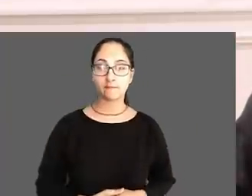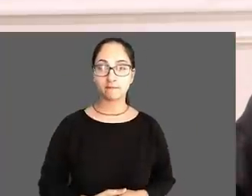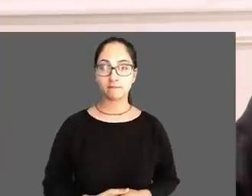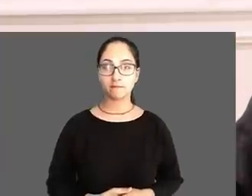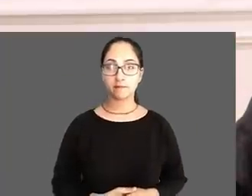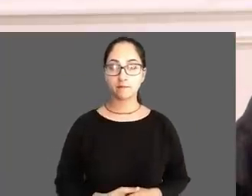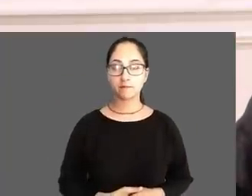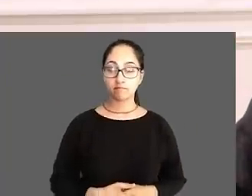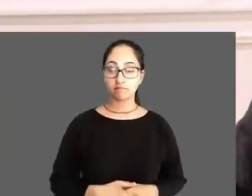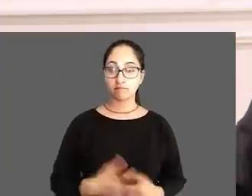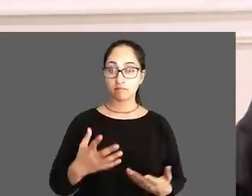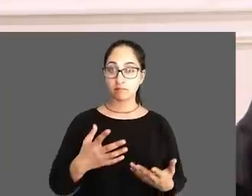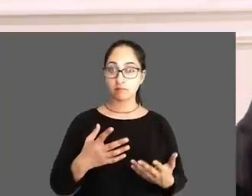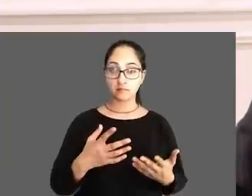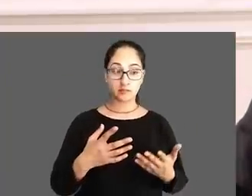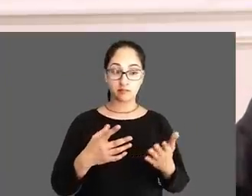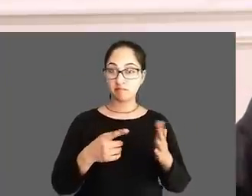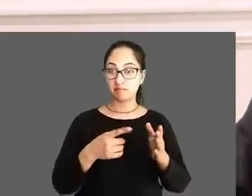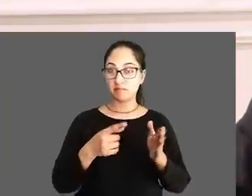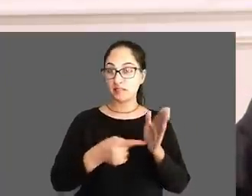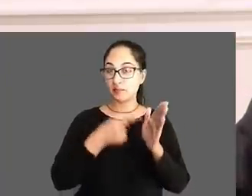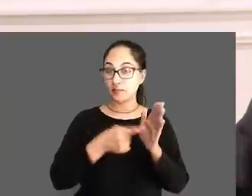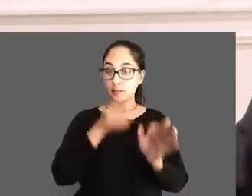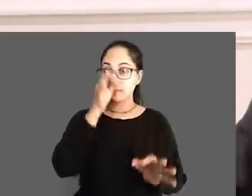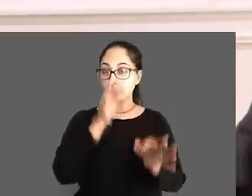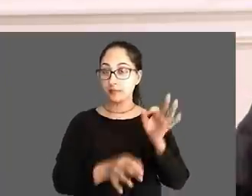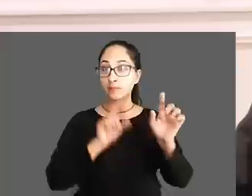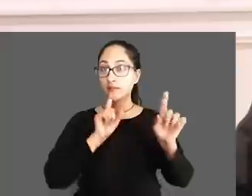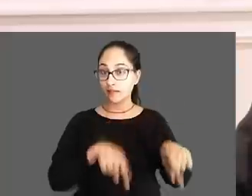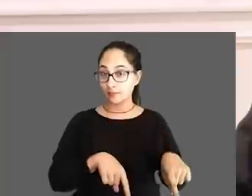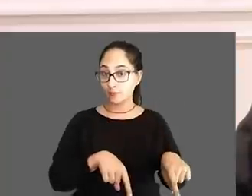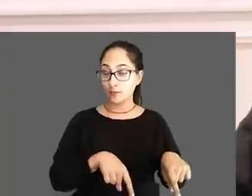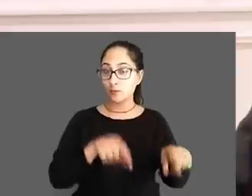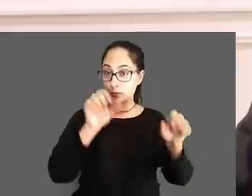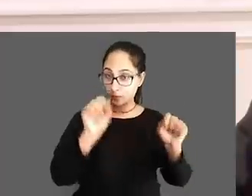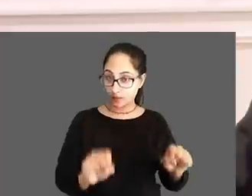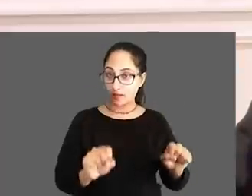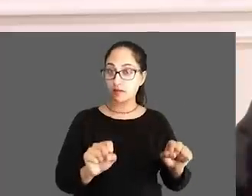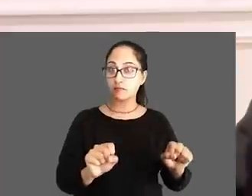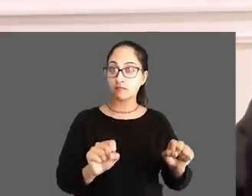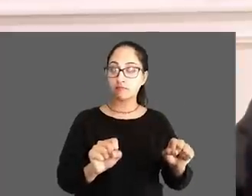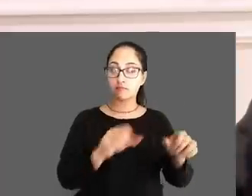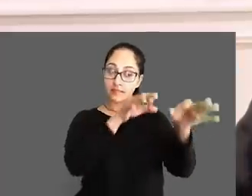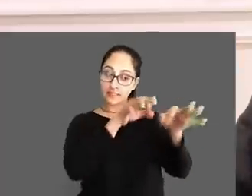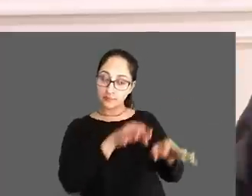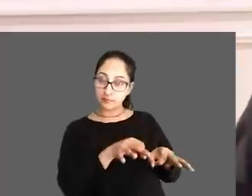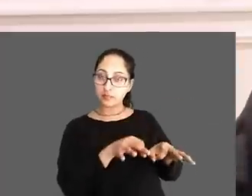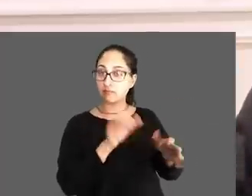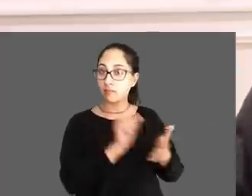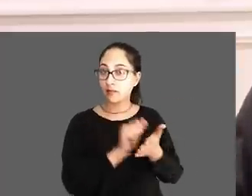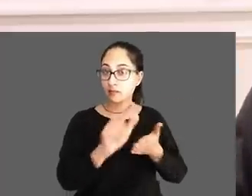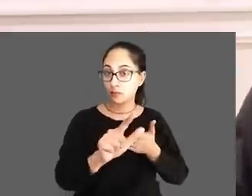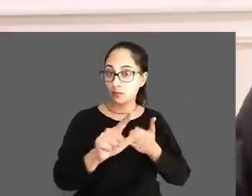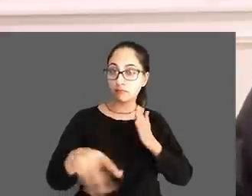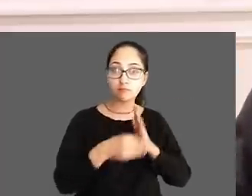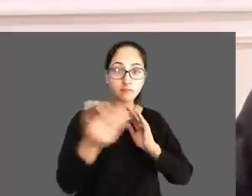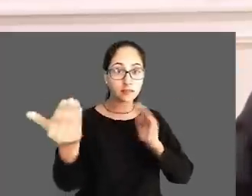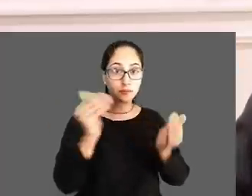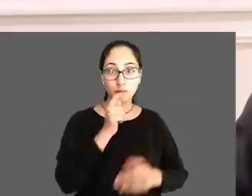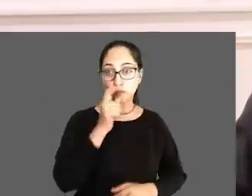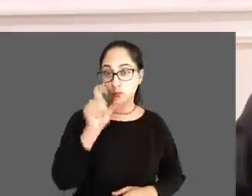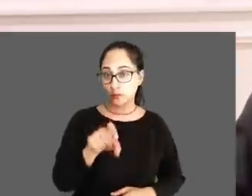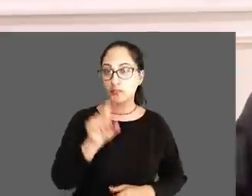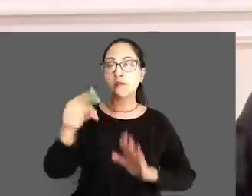to better understand our beliefs or our identity. Sometimes it can be closer to